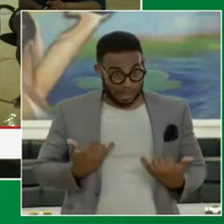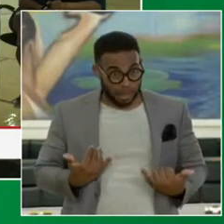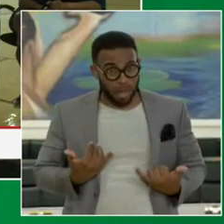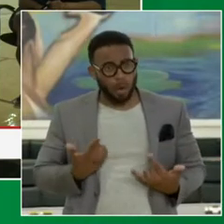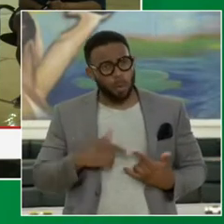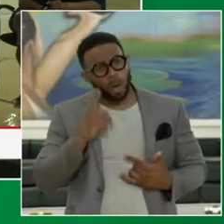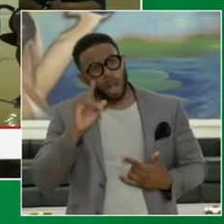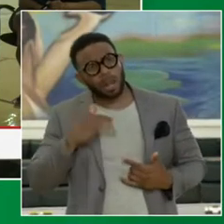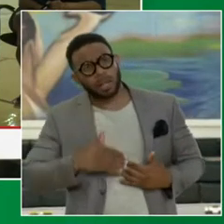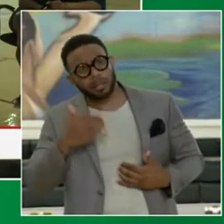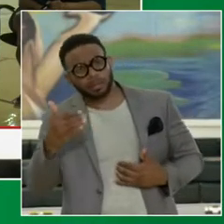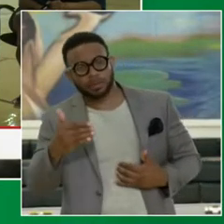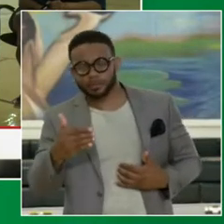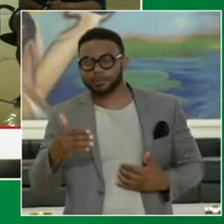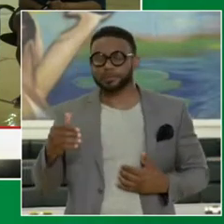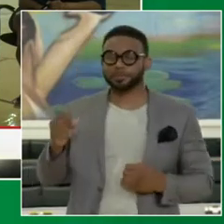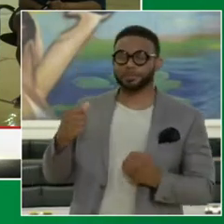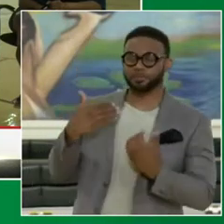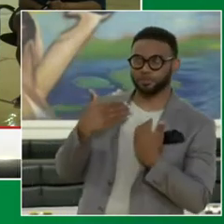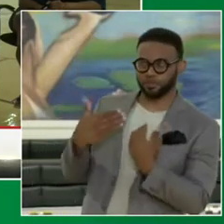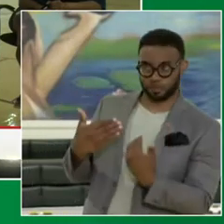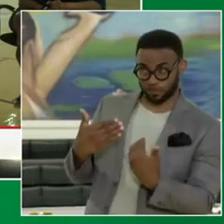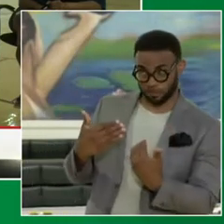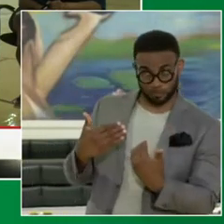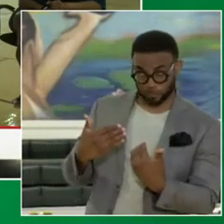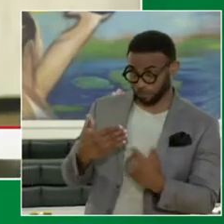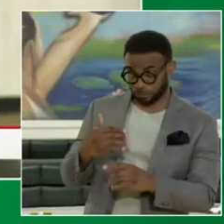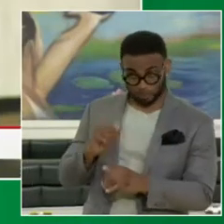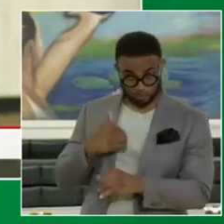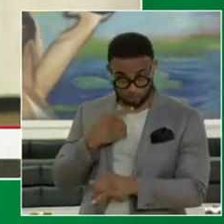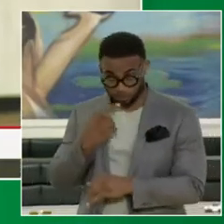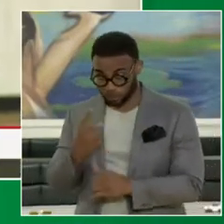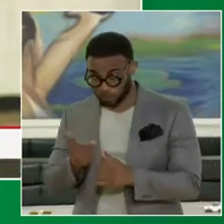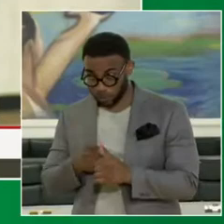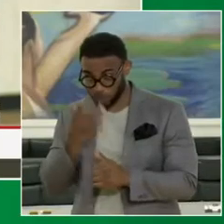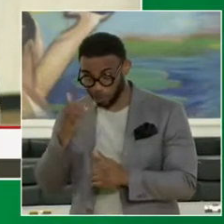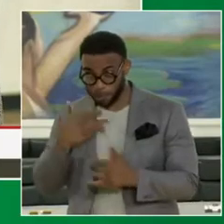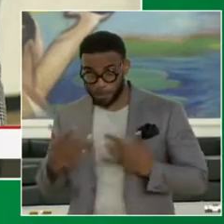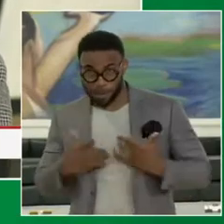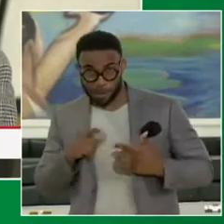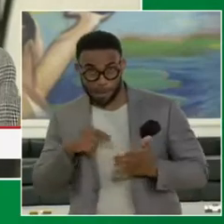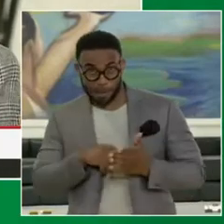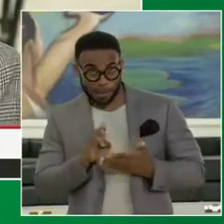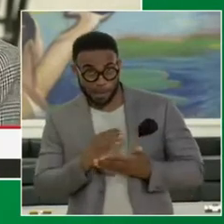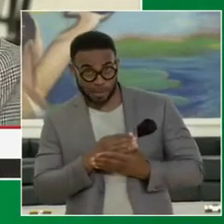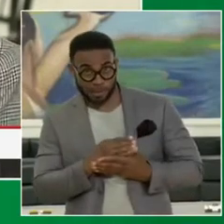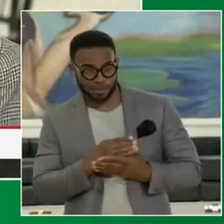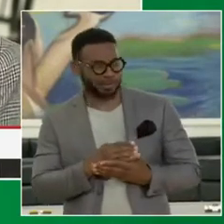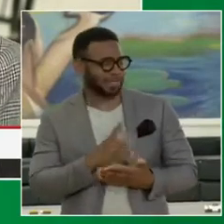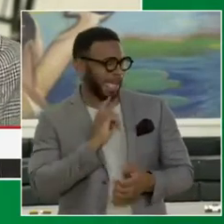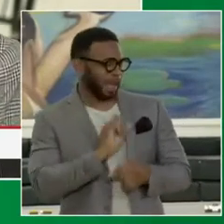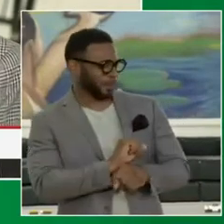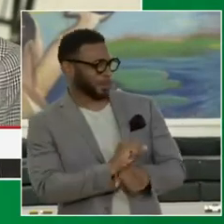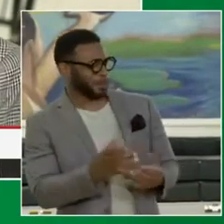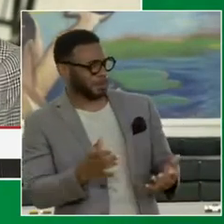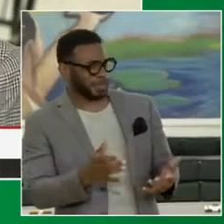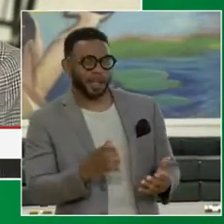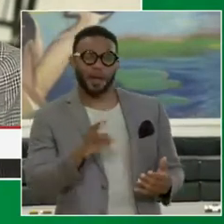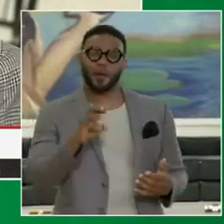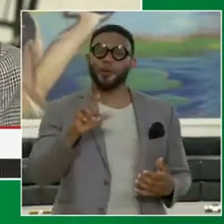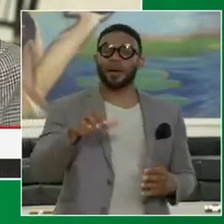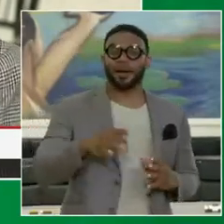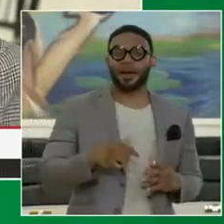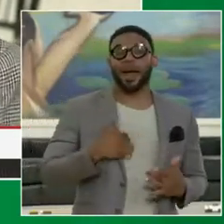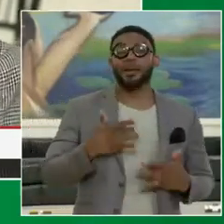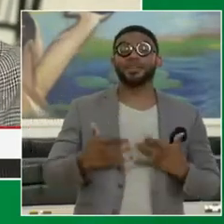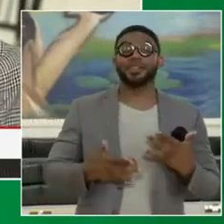what will it be? So can I tell you first why I'm excited about this budget? Well, absolutely. Well,